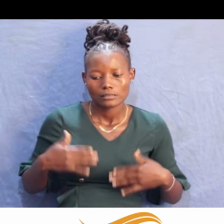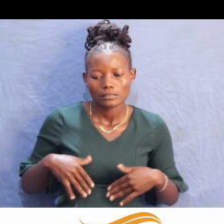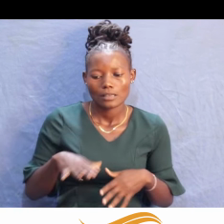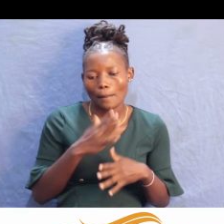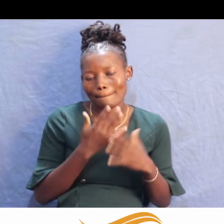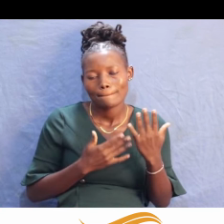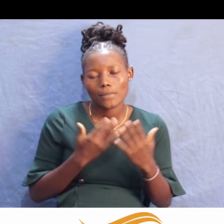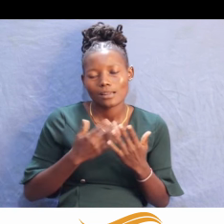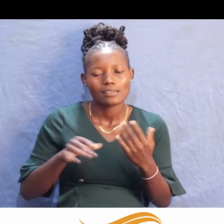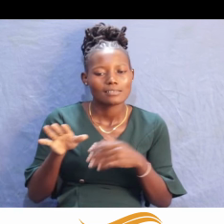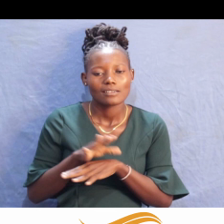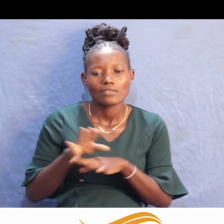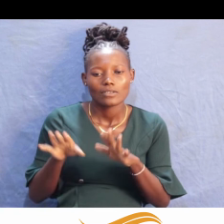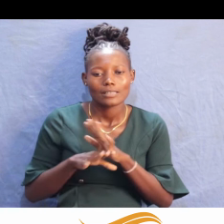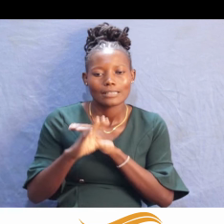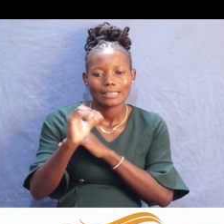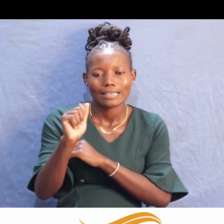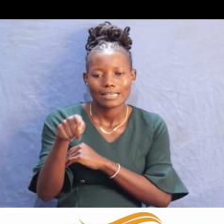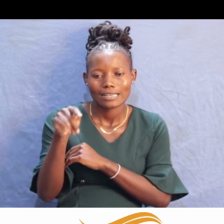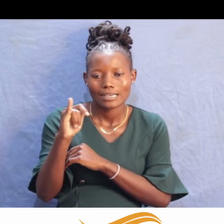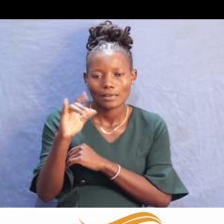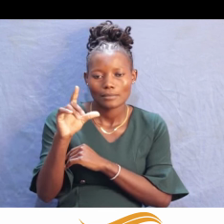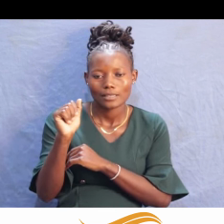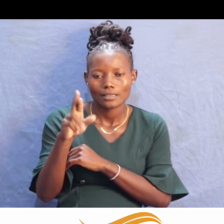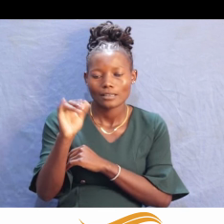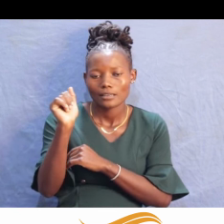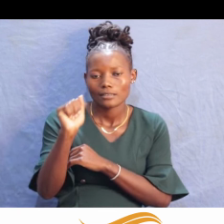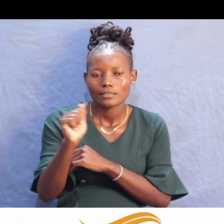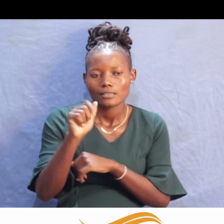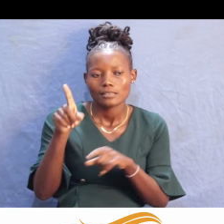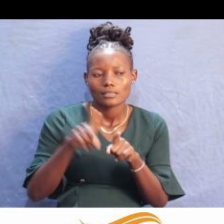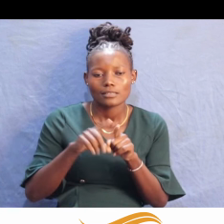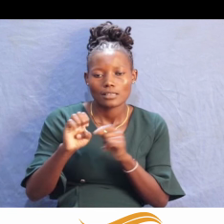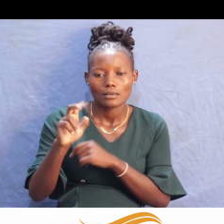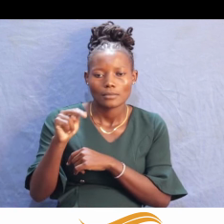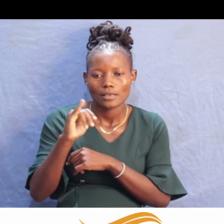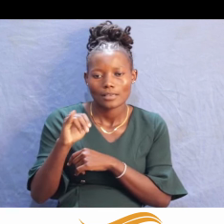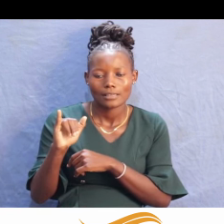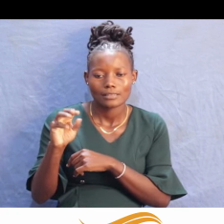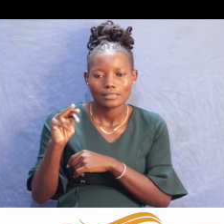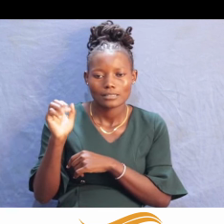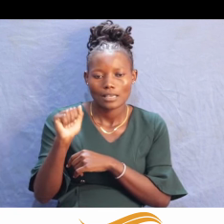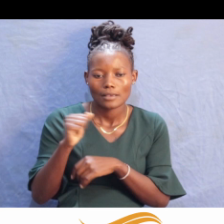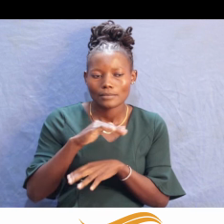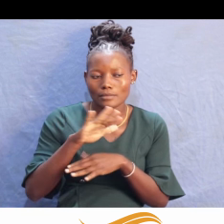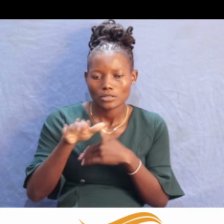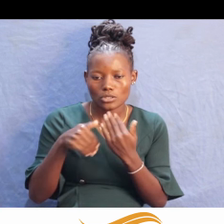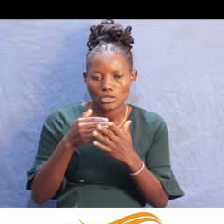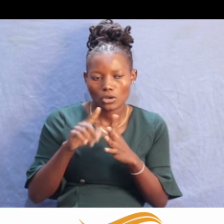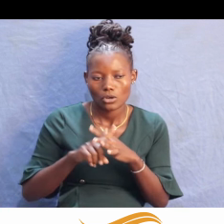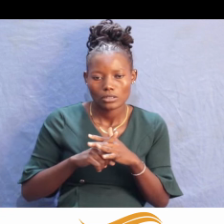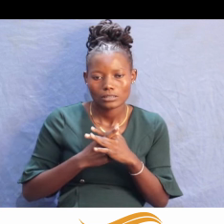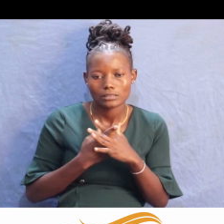blood through capillaries, those enzymes that burn oxygen more efficiently, all that stuff just